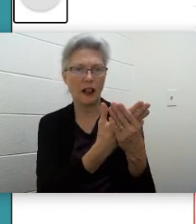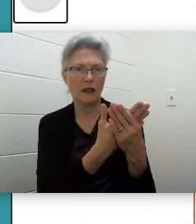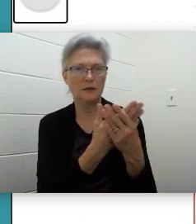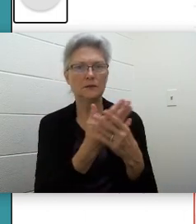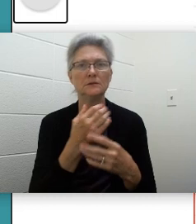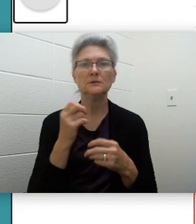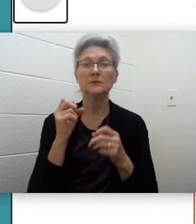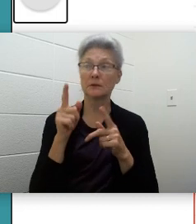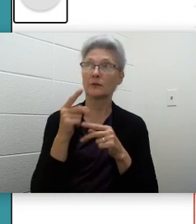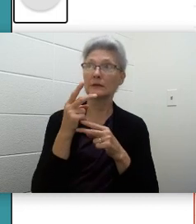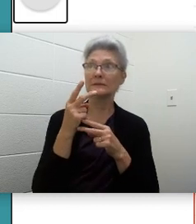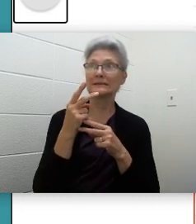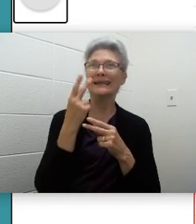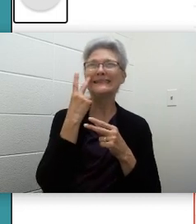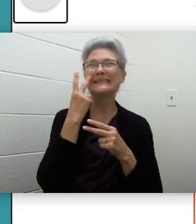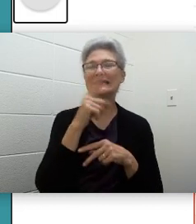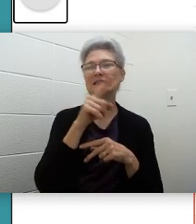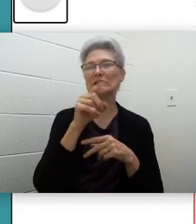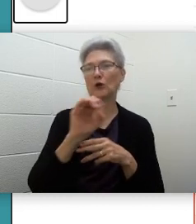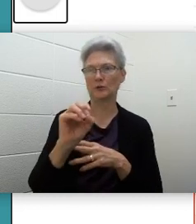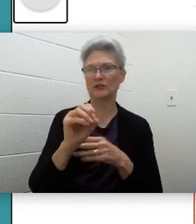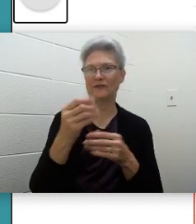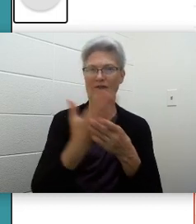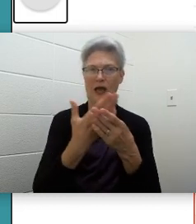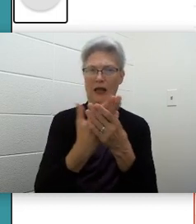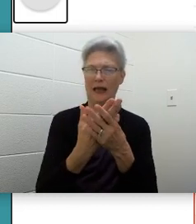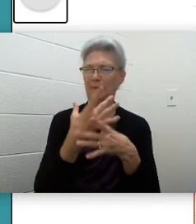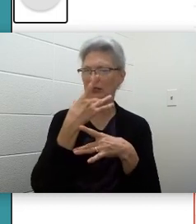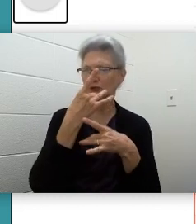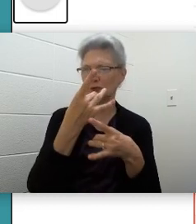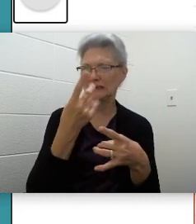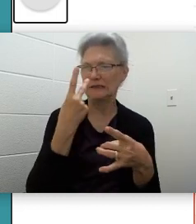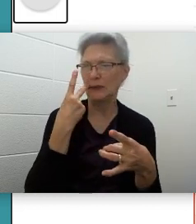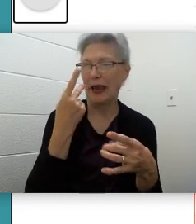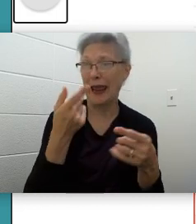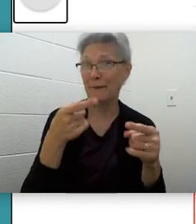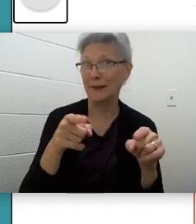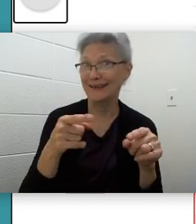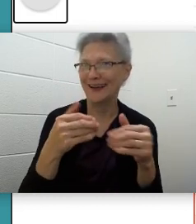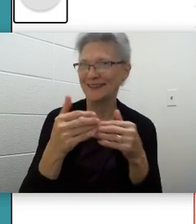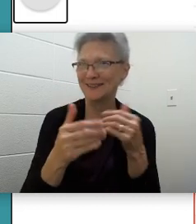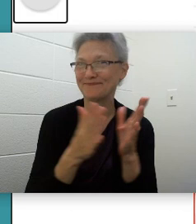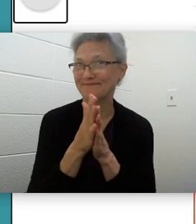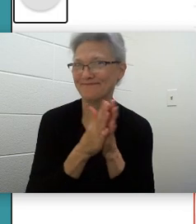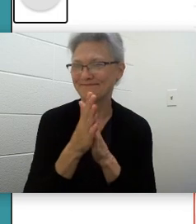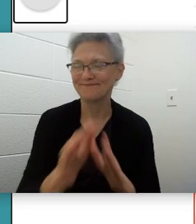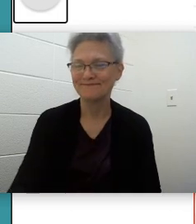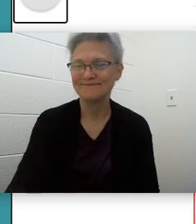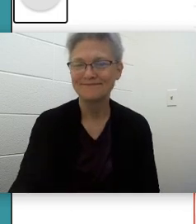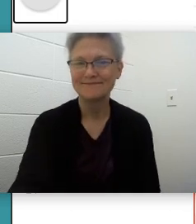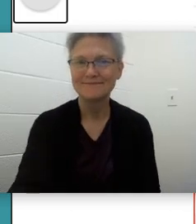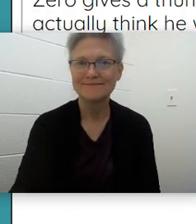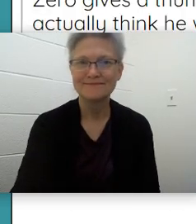let's see Zero's file. Very interested to see what's happening next.